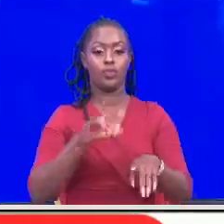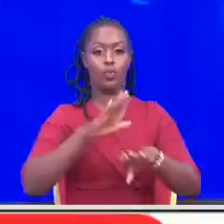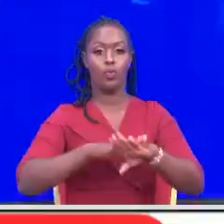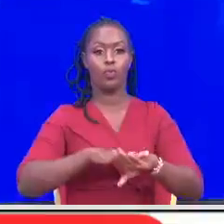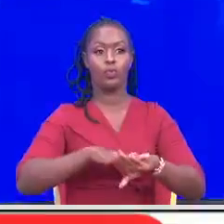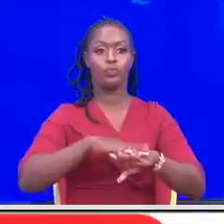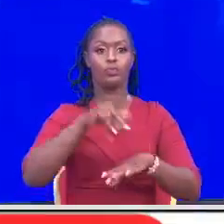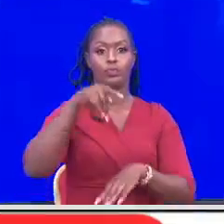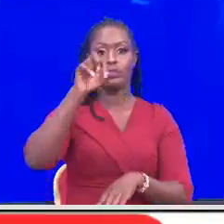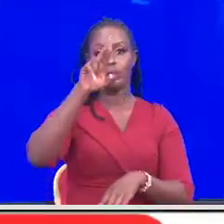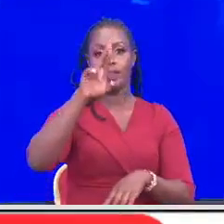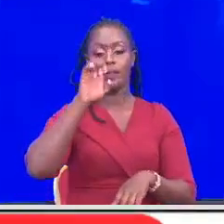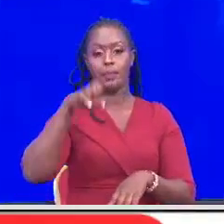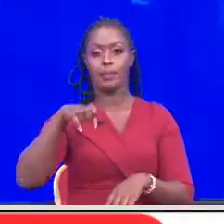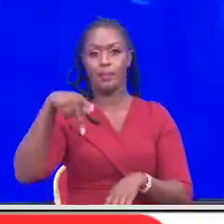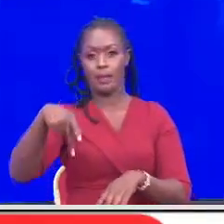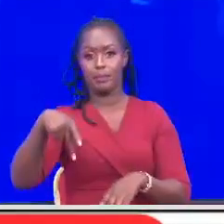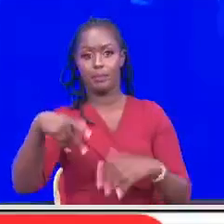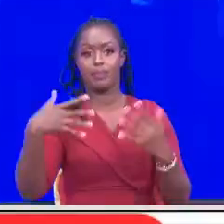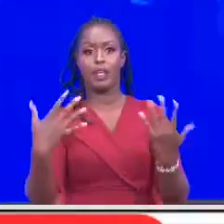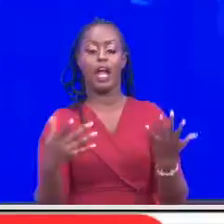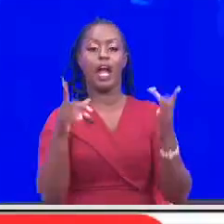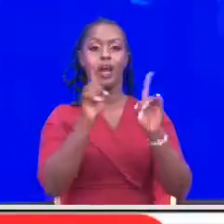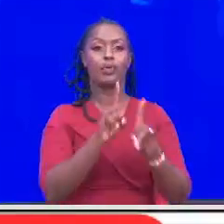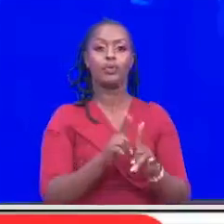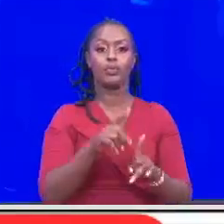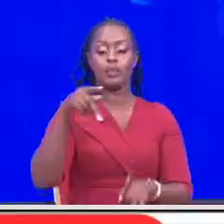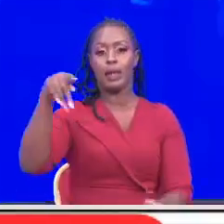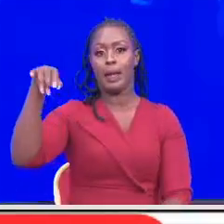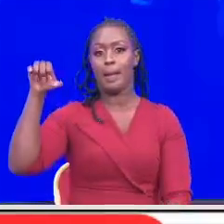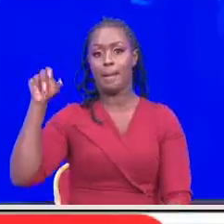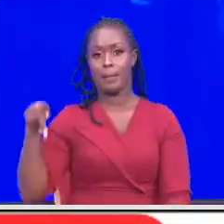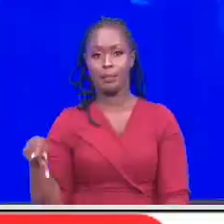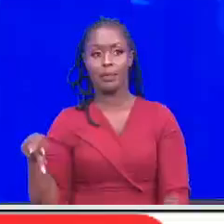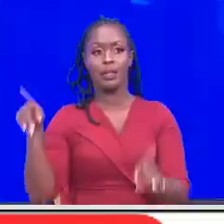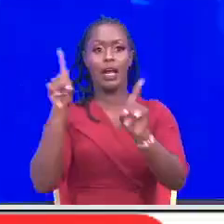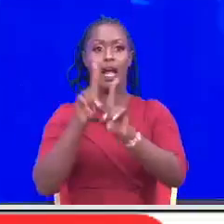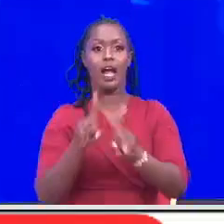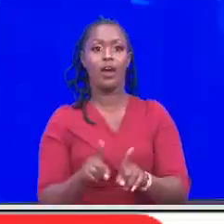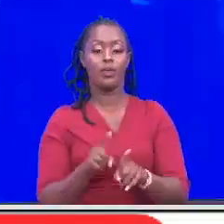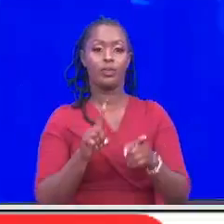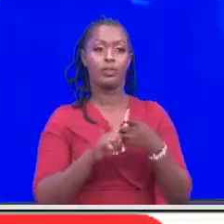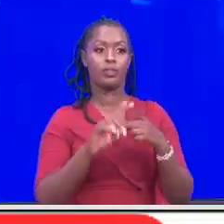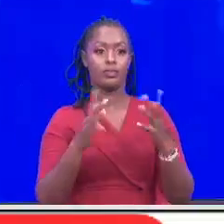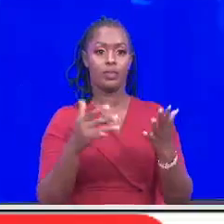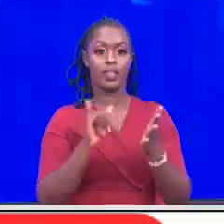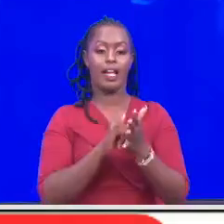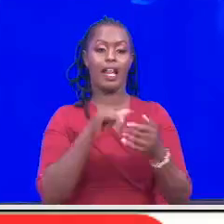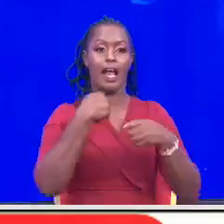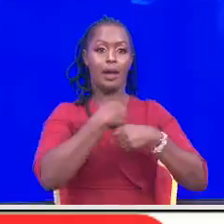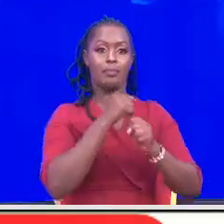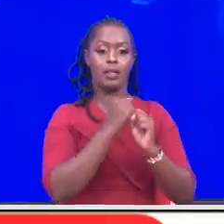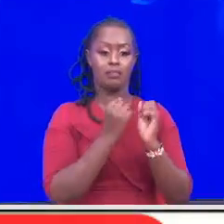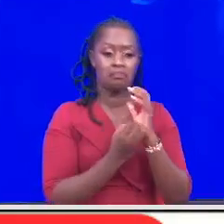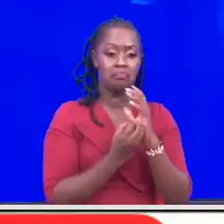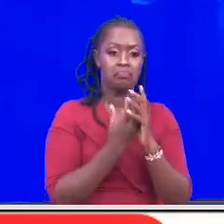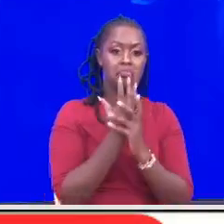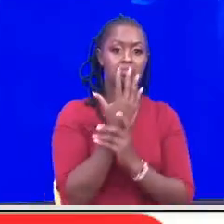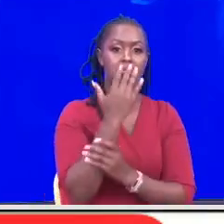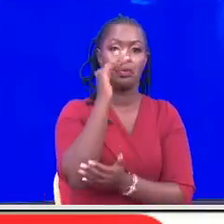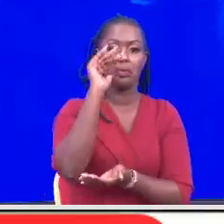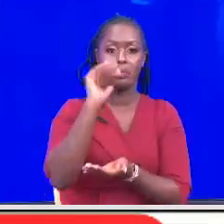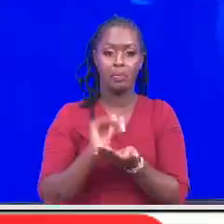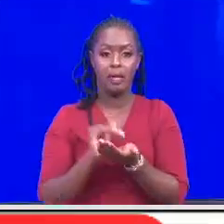PrEP, post-exposure prophylaxis, and the vaginal ring that have led to a gradual reduction of HIV cases